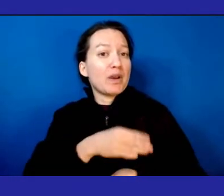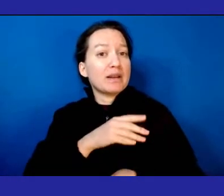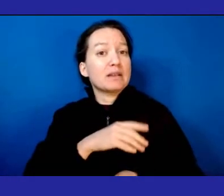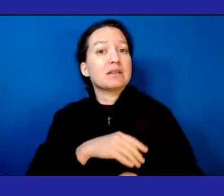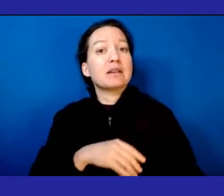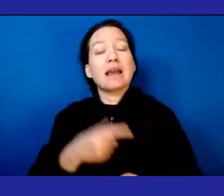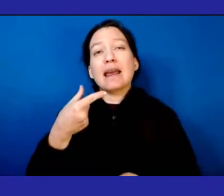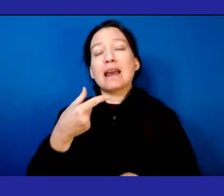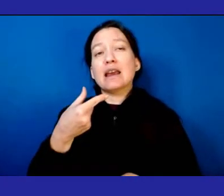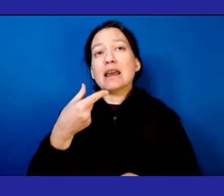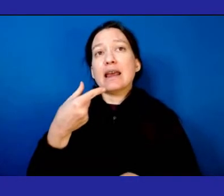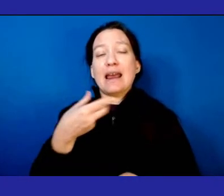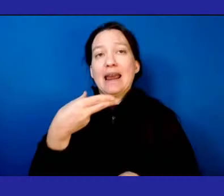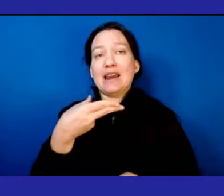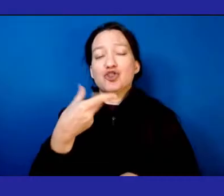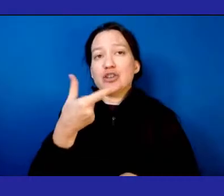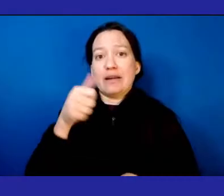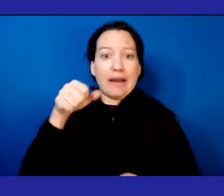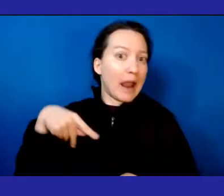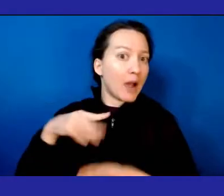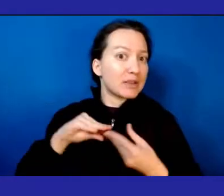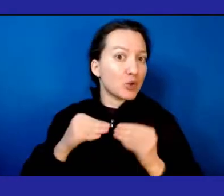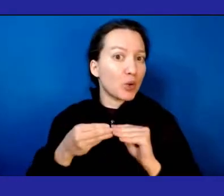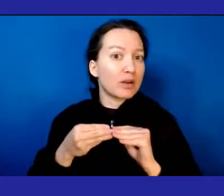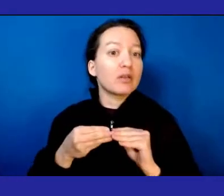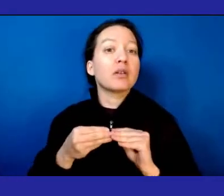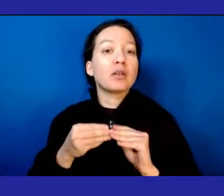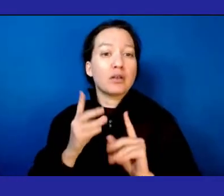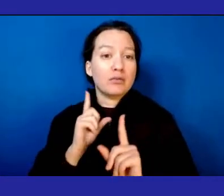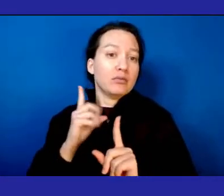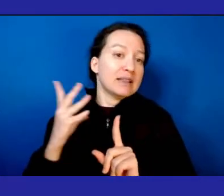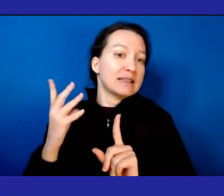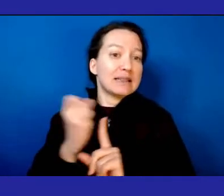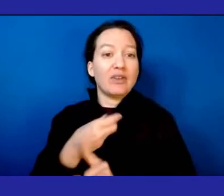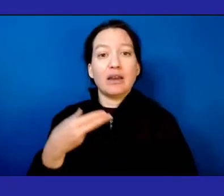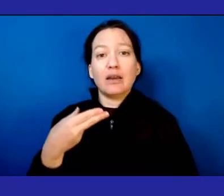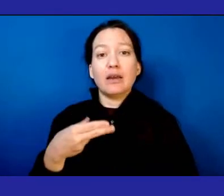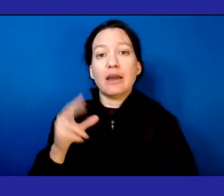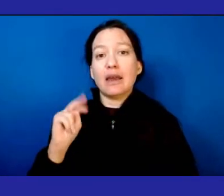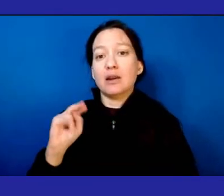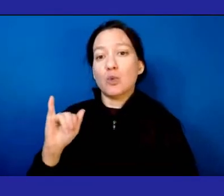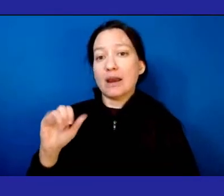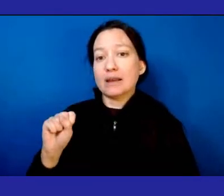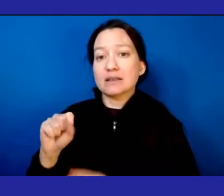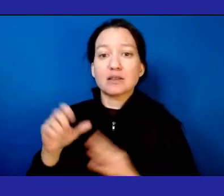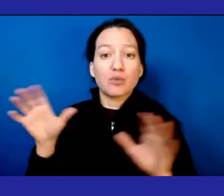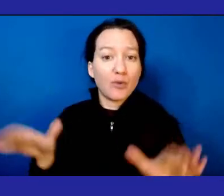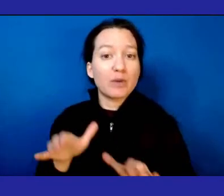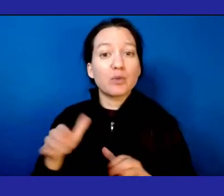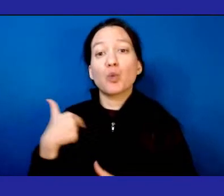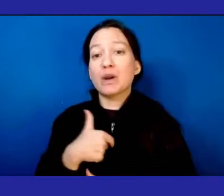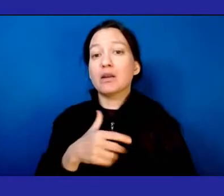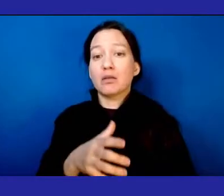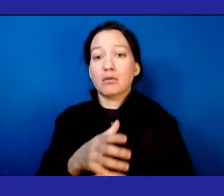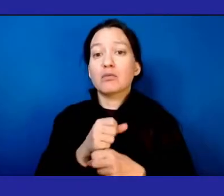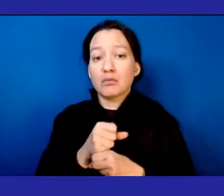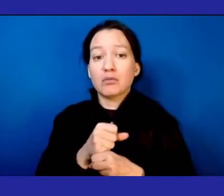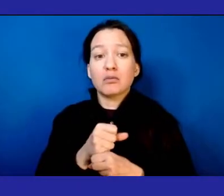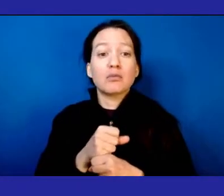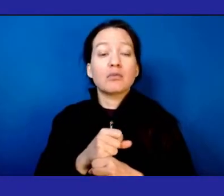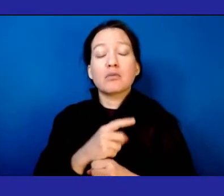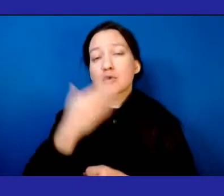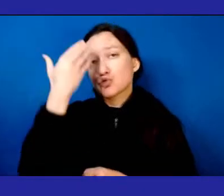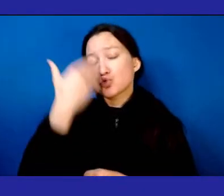scores to meet and exceed NYS performance. We also received a stroke and